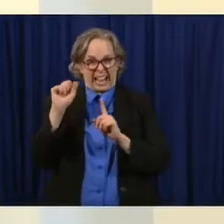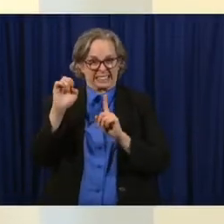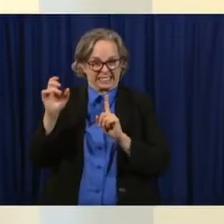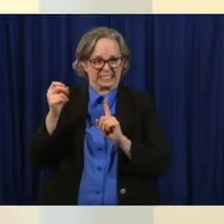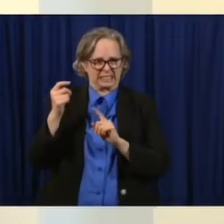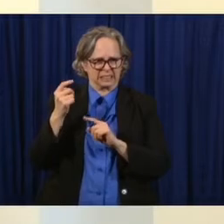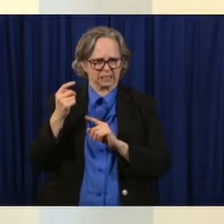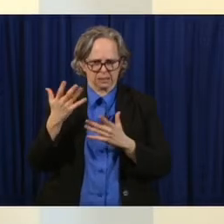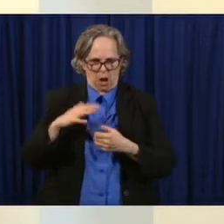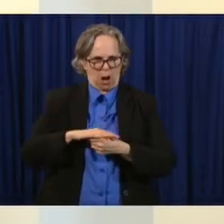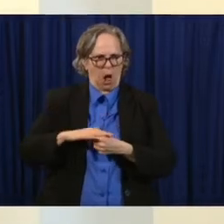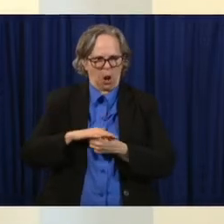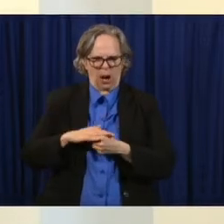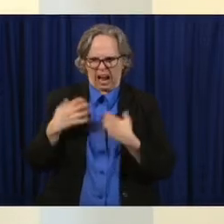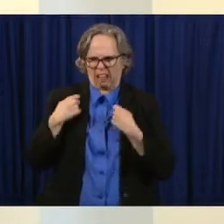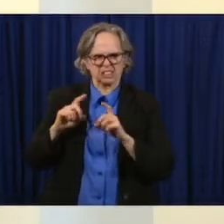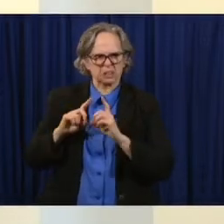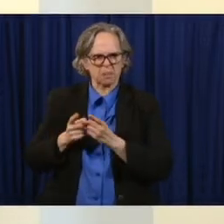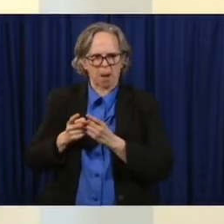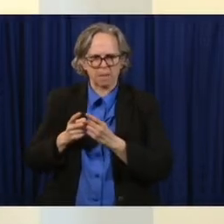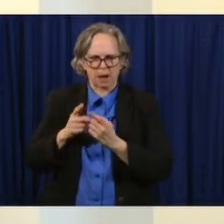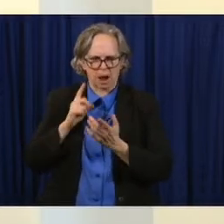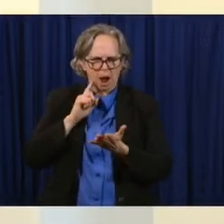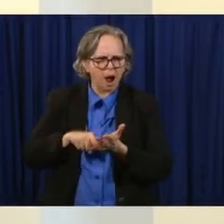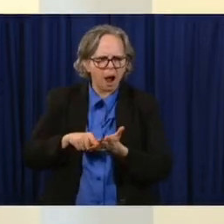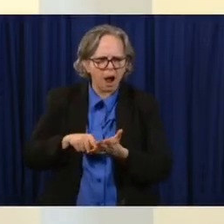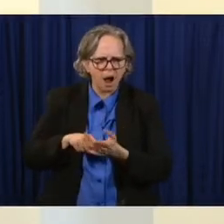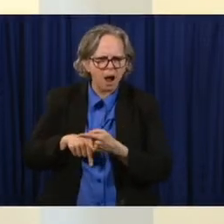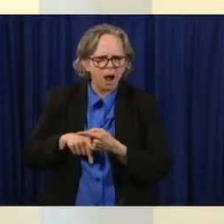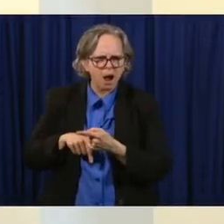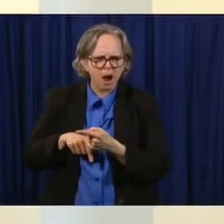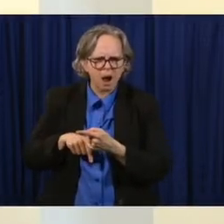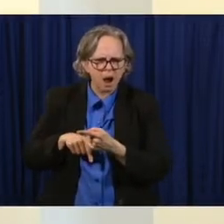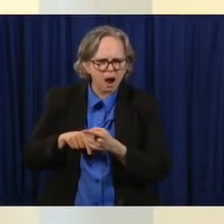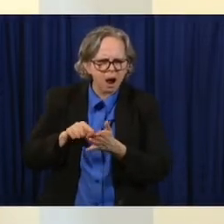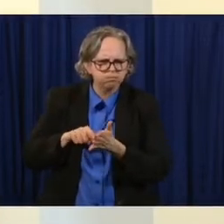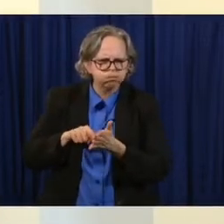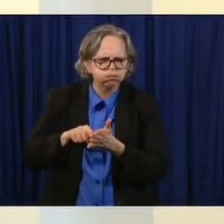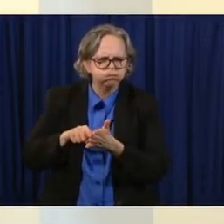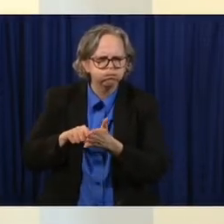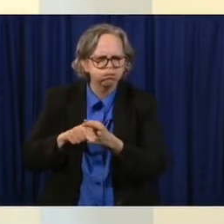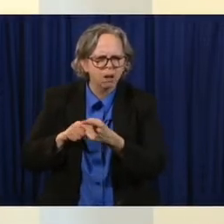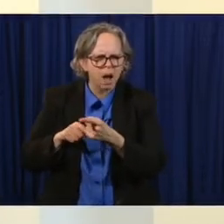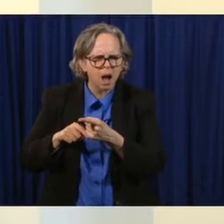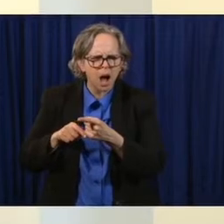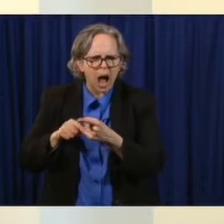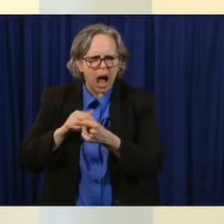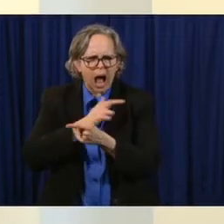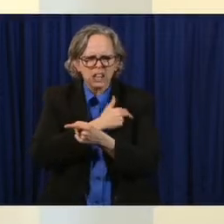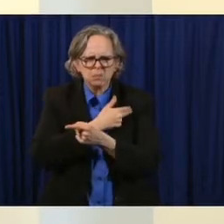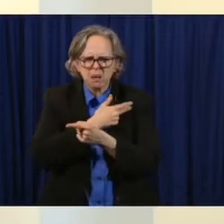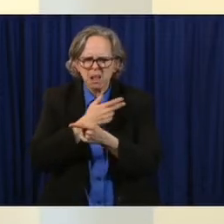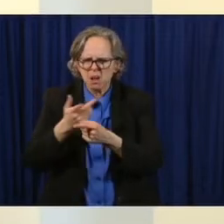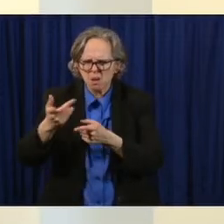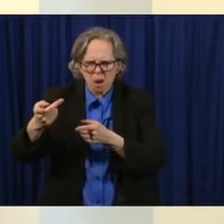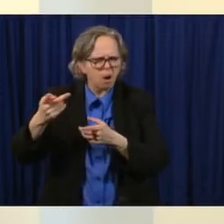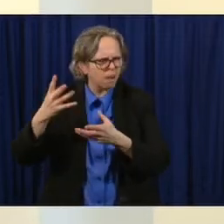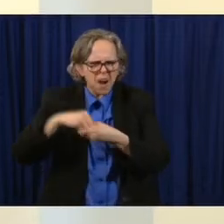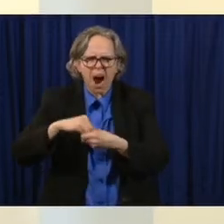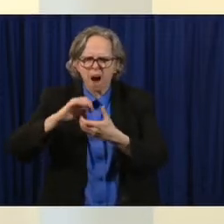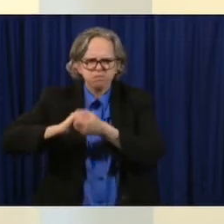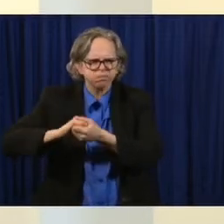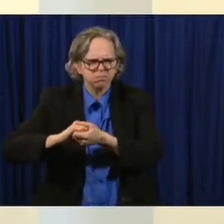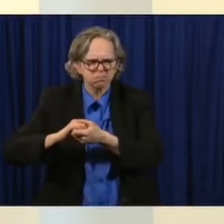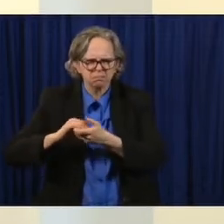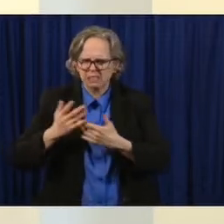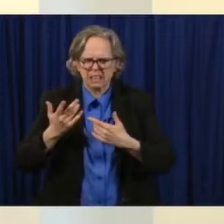all the epidemiologic disease detective investigation. Our hospitals are working close in hand. Our testing is working. We're